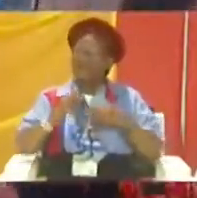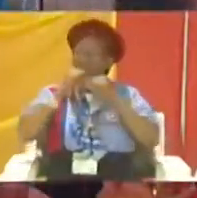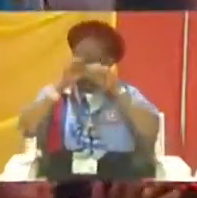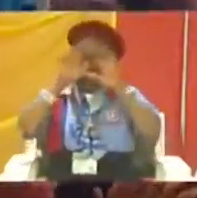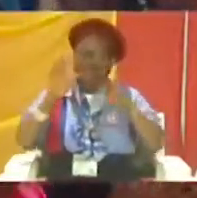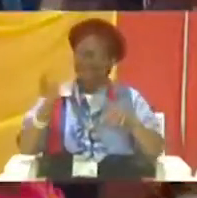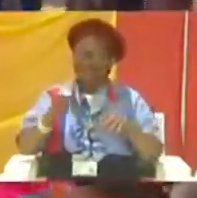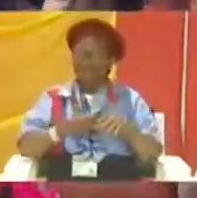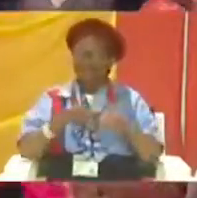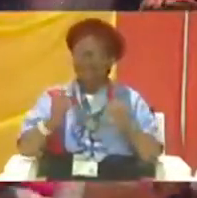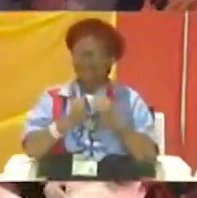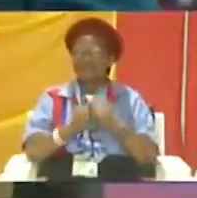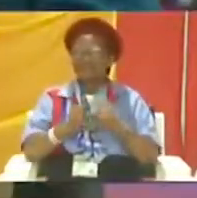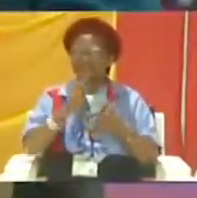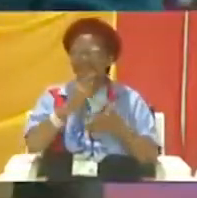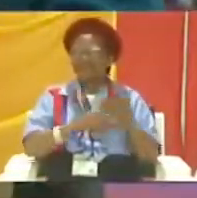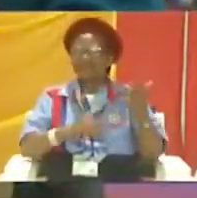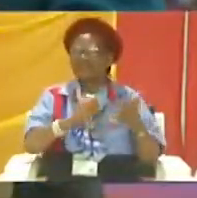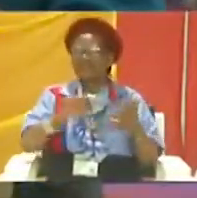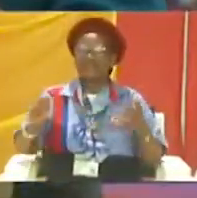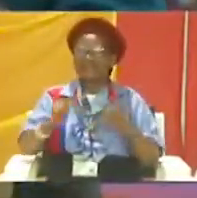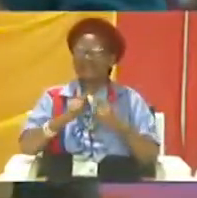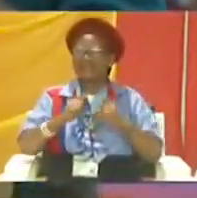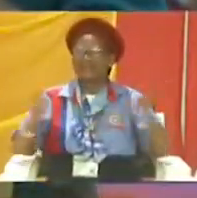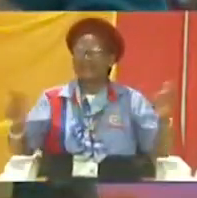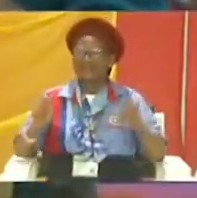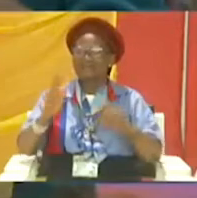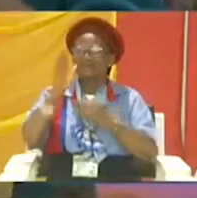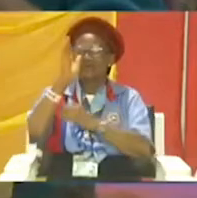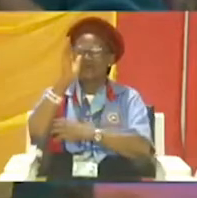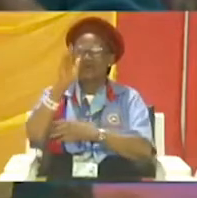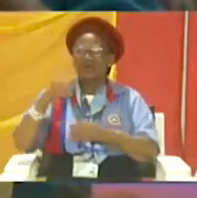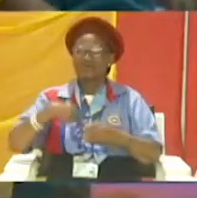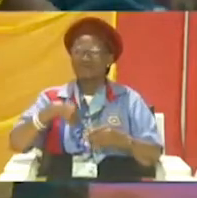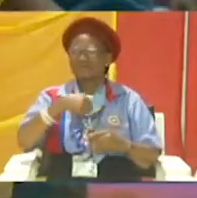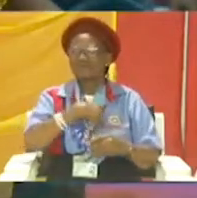great God we serve. Our